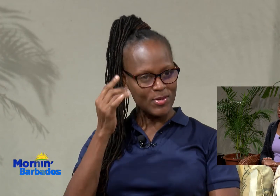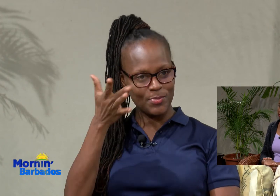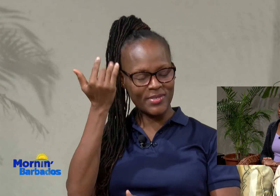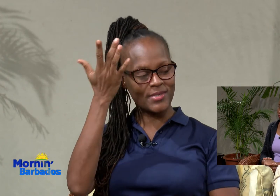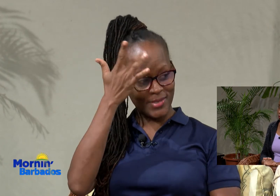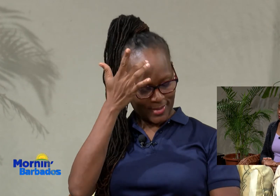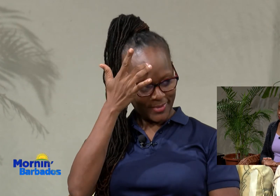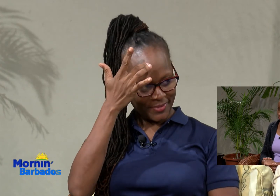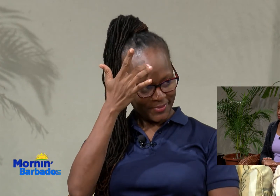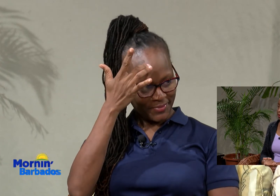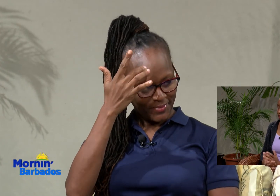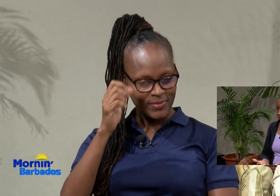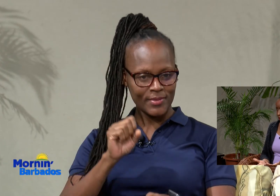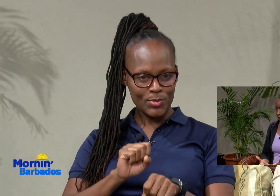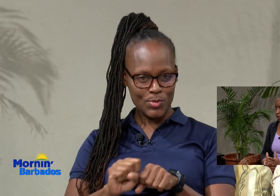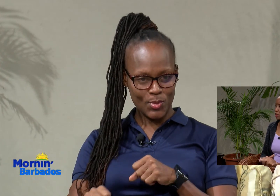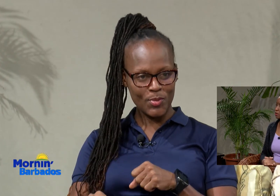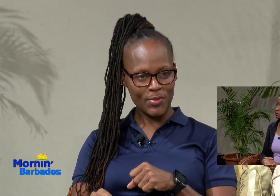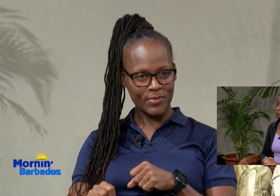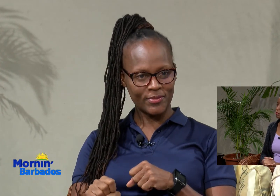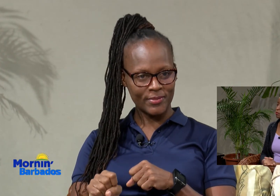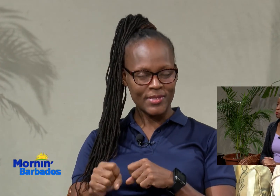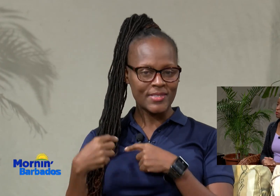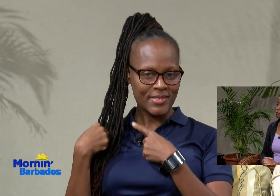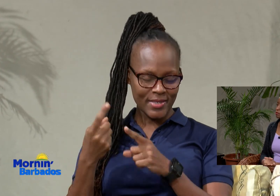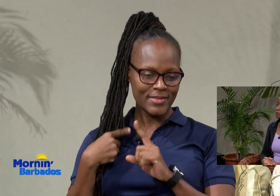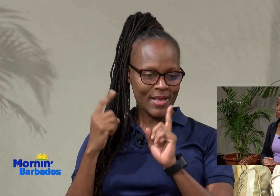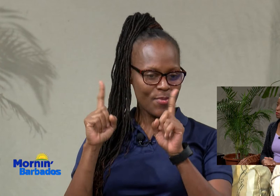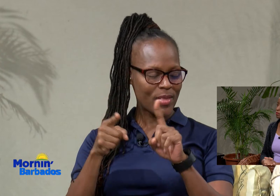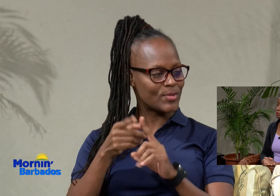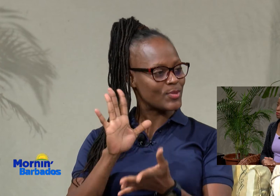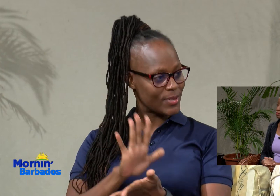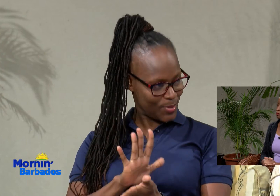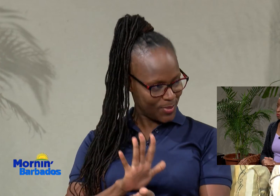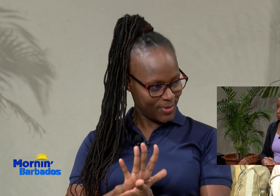I became deaf at 4 because of a sickness.